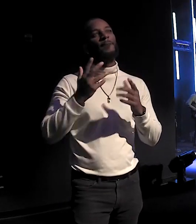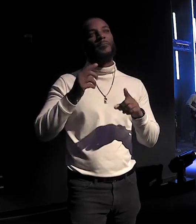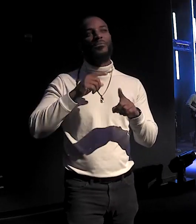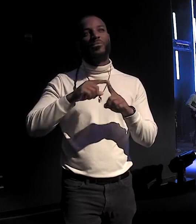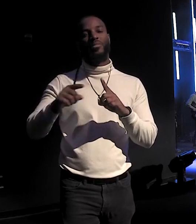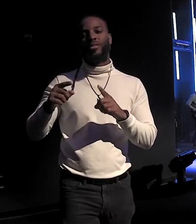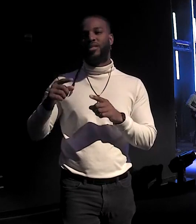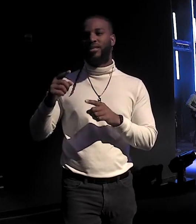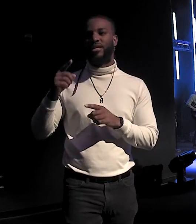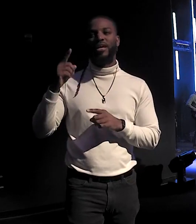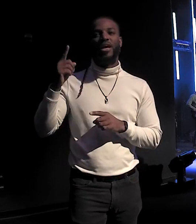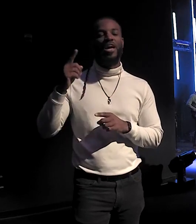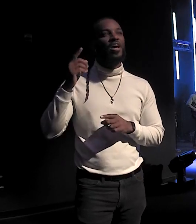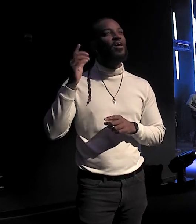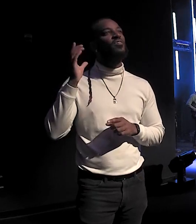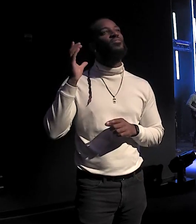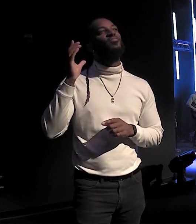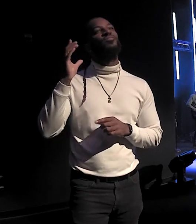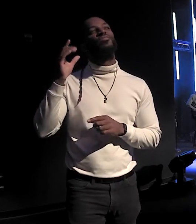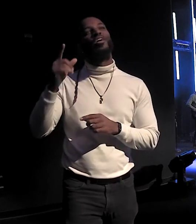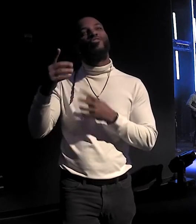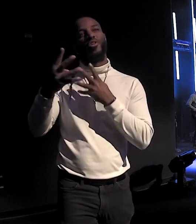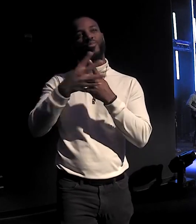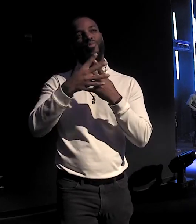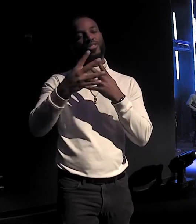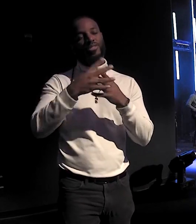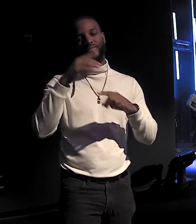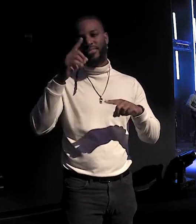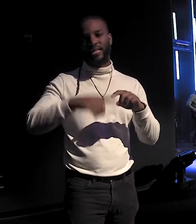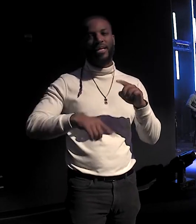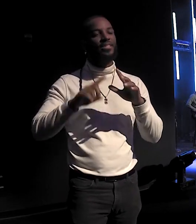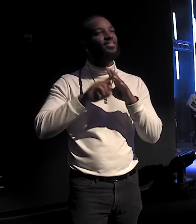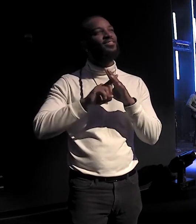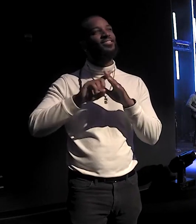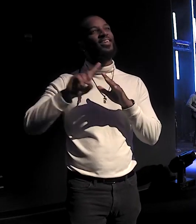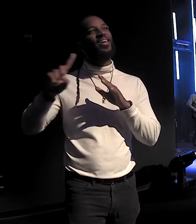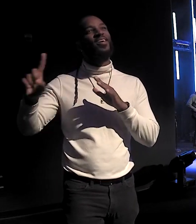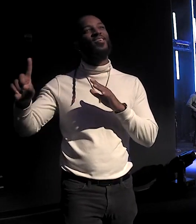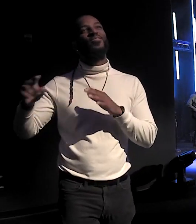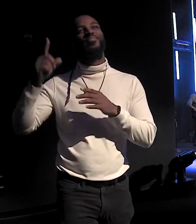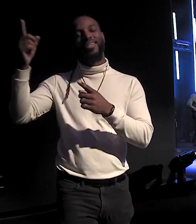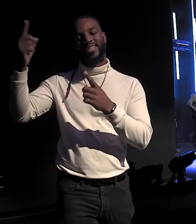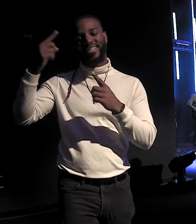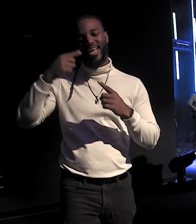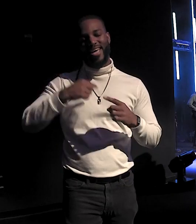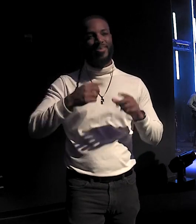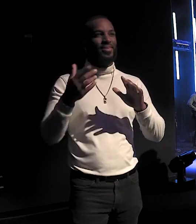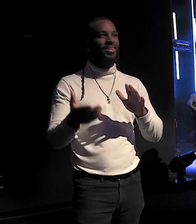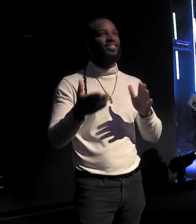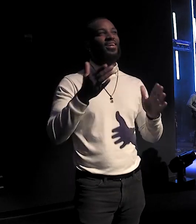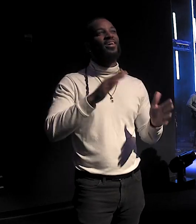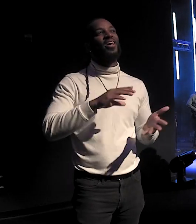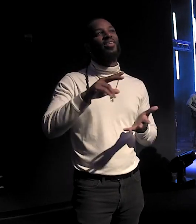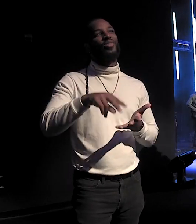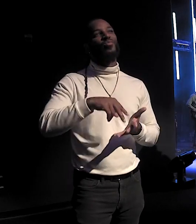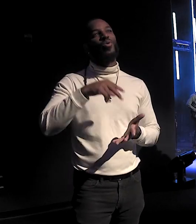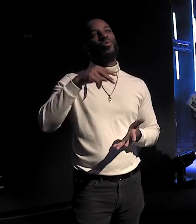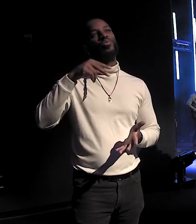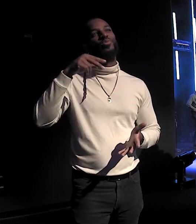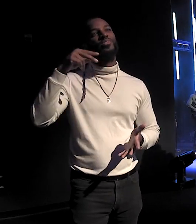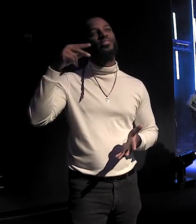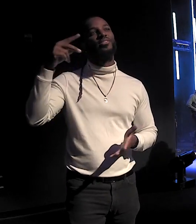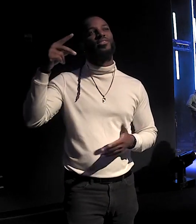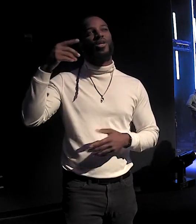You're my prison that we couldn't escape. But he came, and he died, and